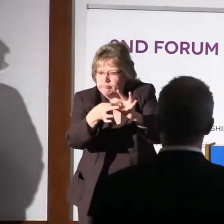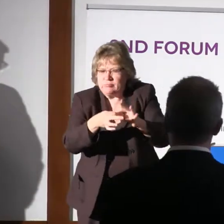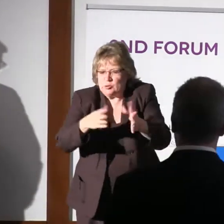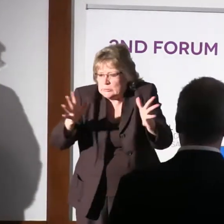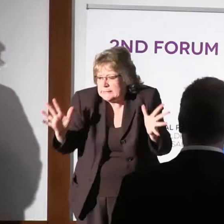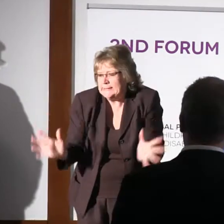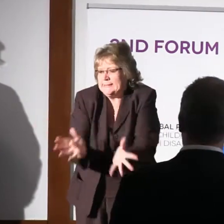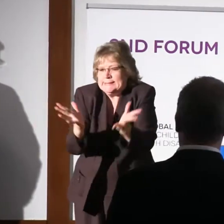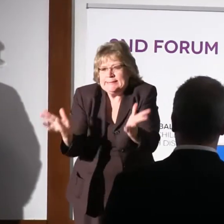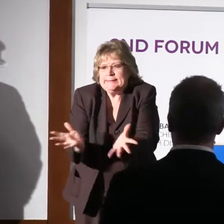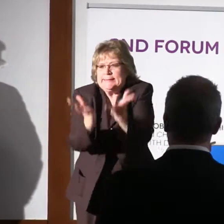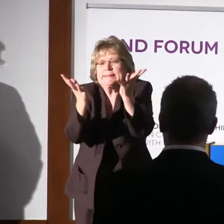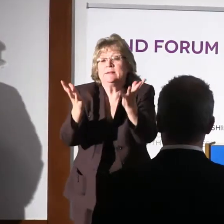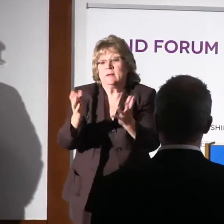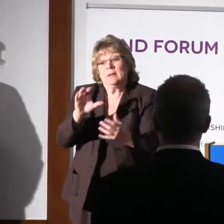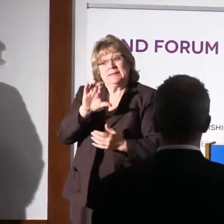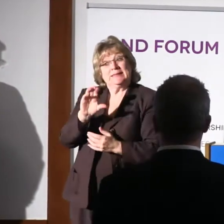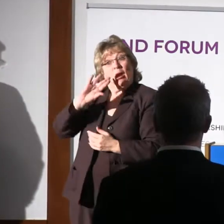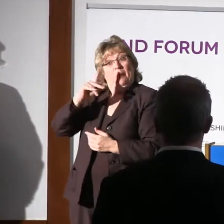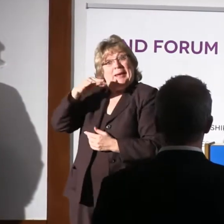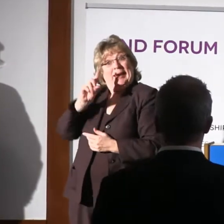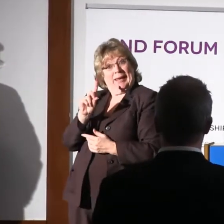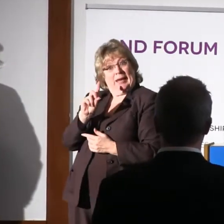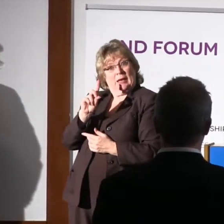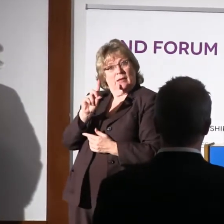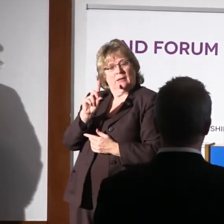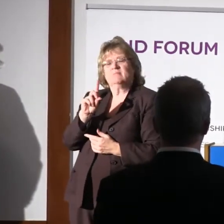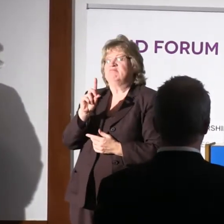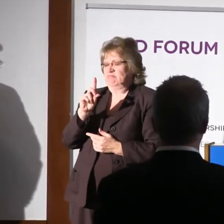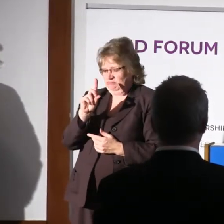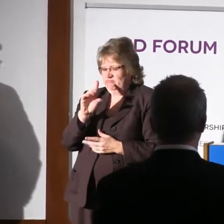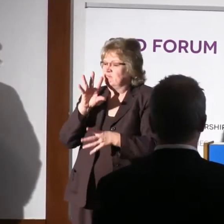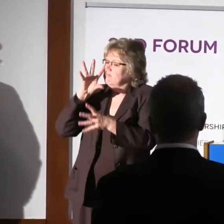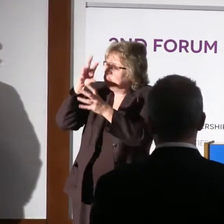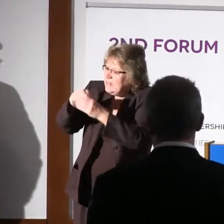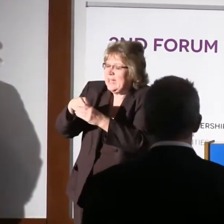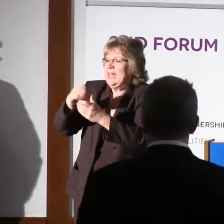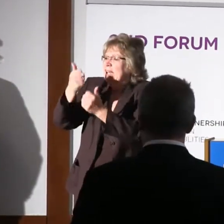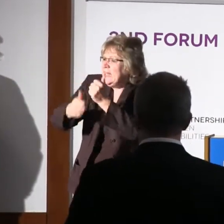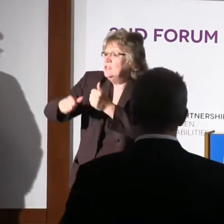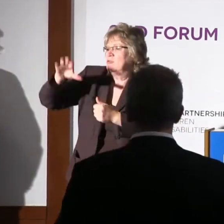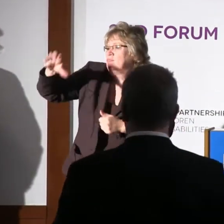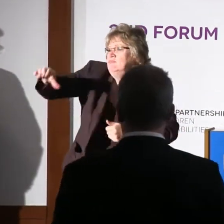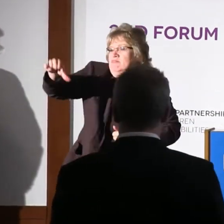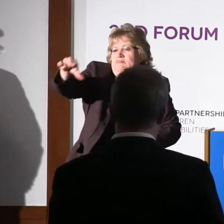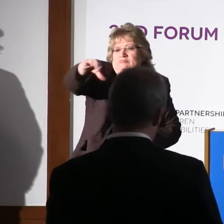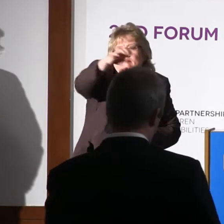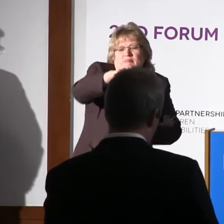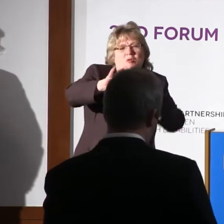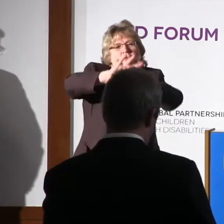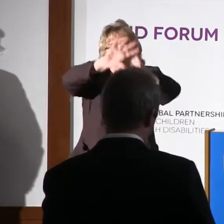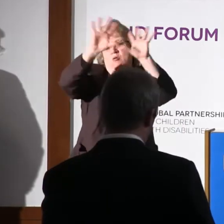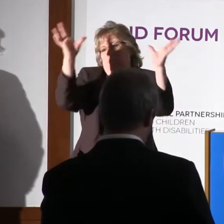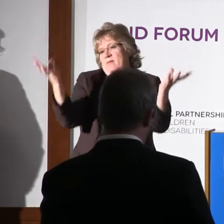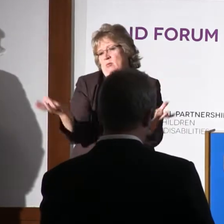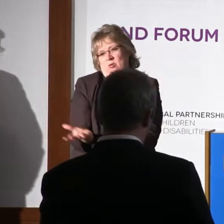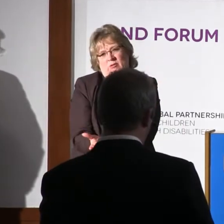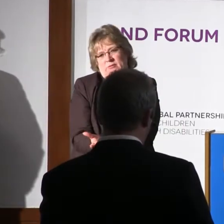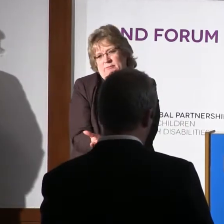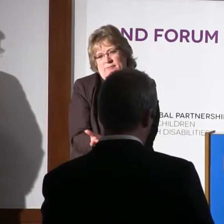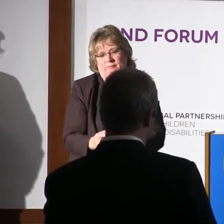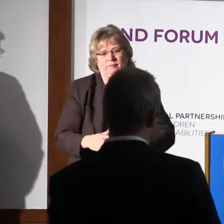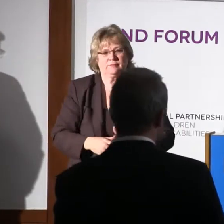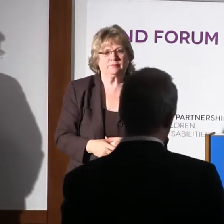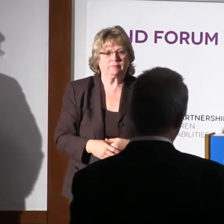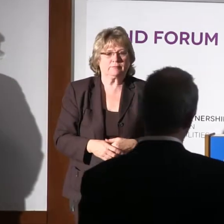making the convention a reality in each of the countries of the world. You know, we